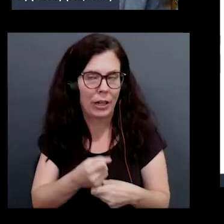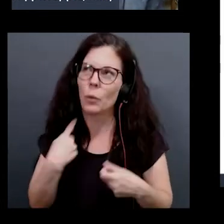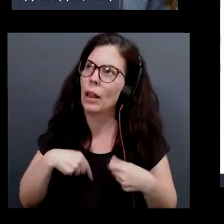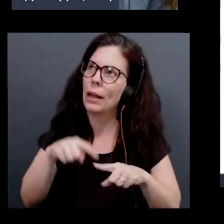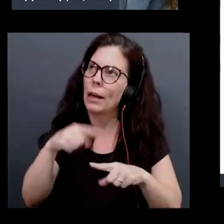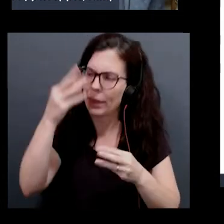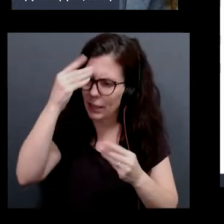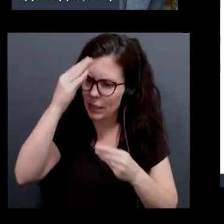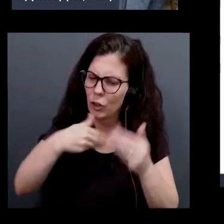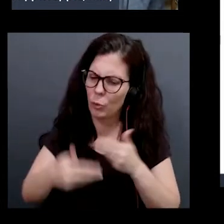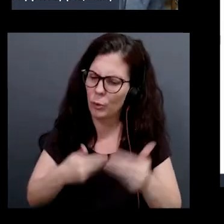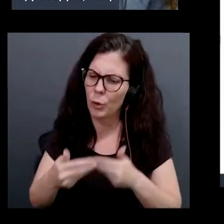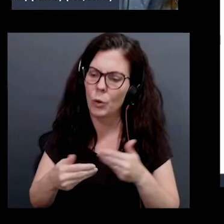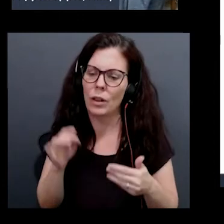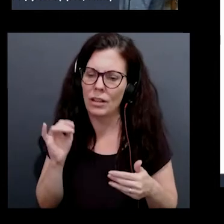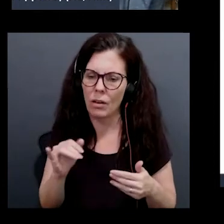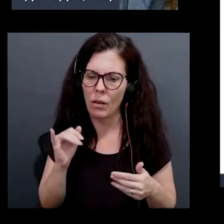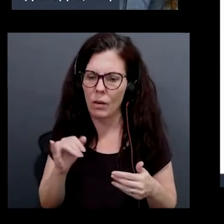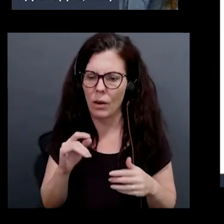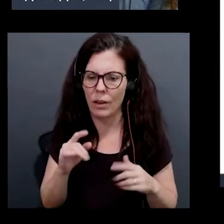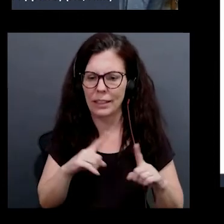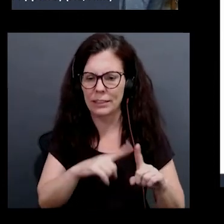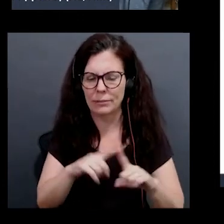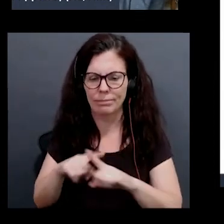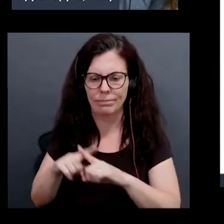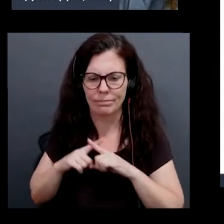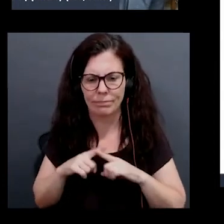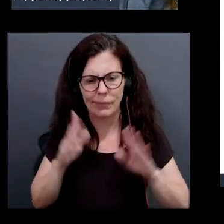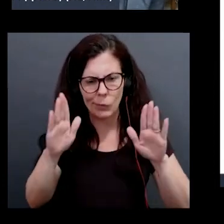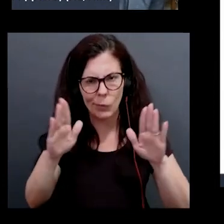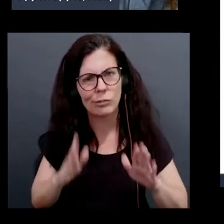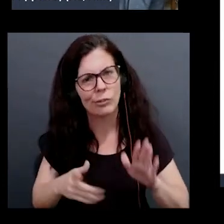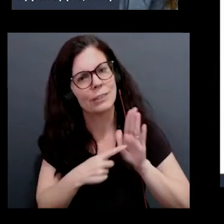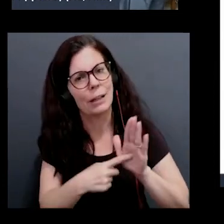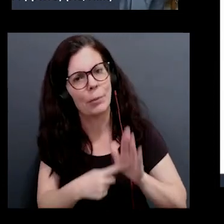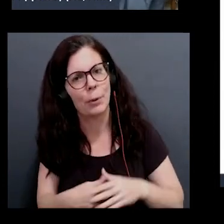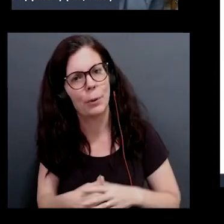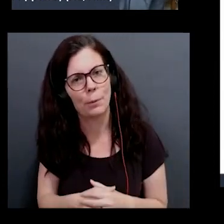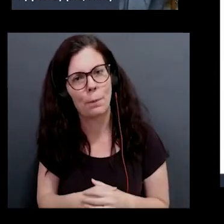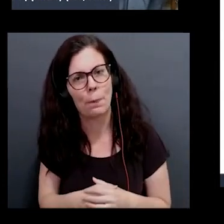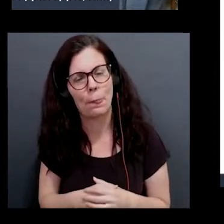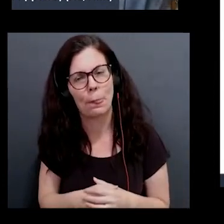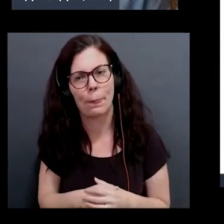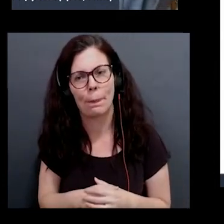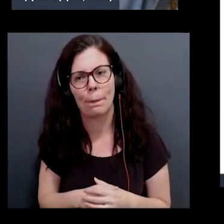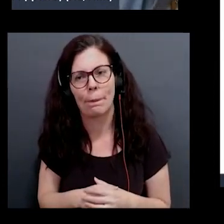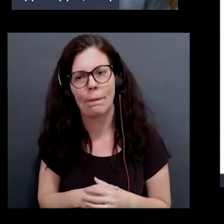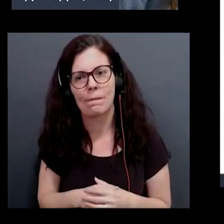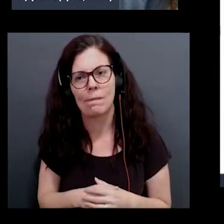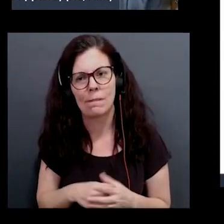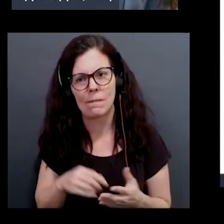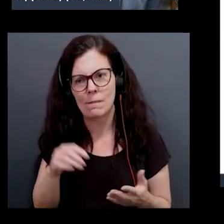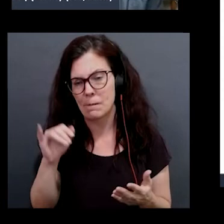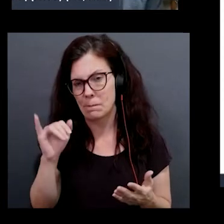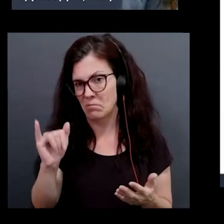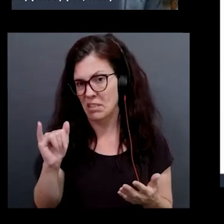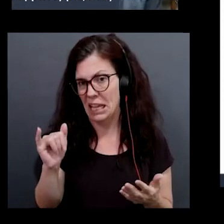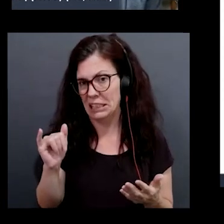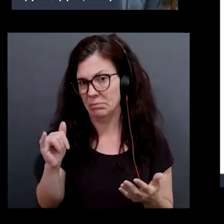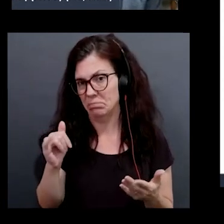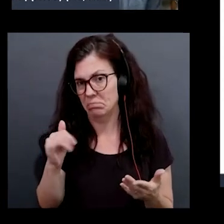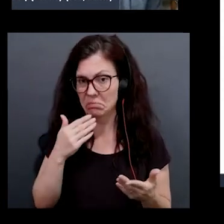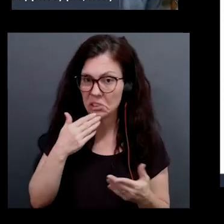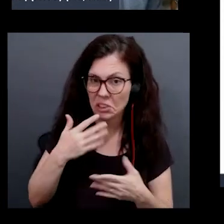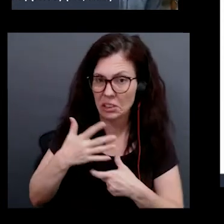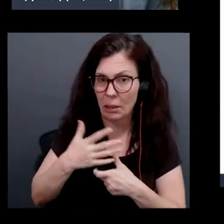seeing all of these wonderful demos that you've been showing us, Michael. Is that a fair summation, you'd say, about